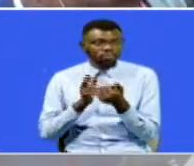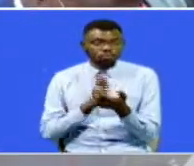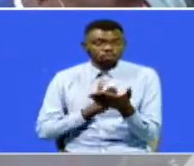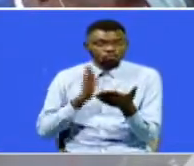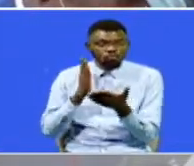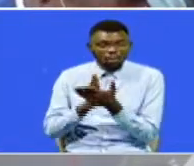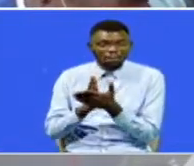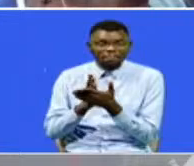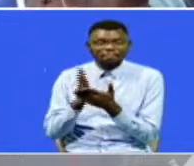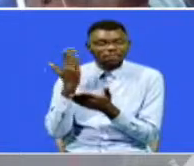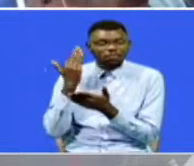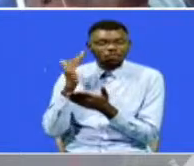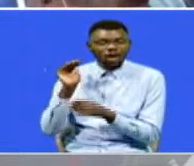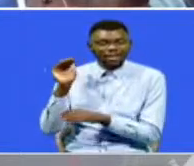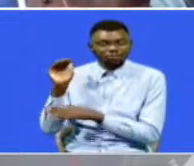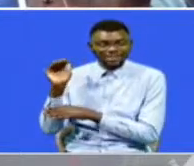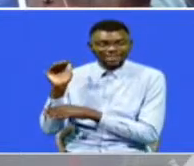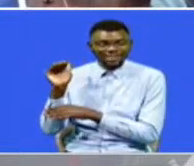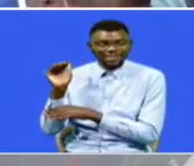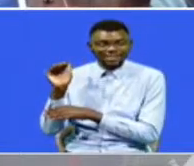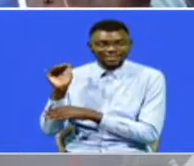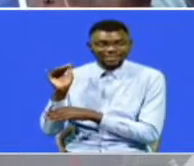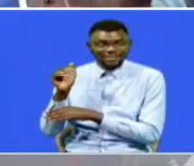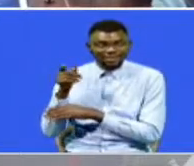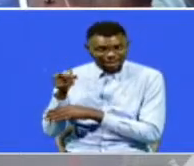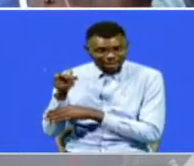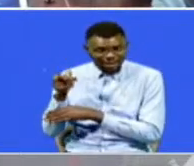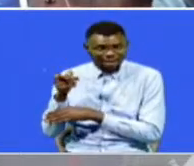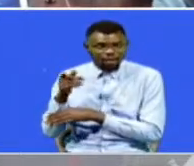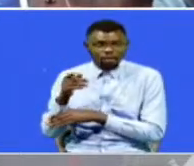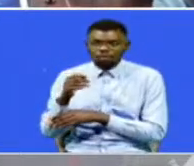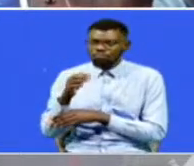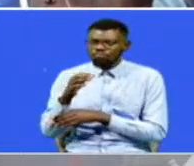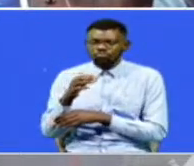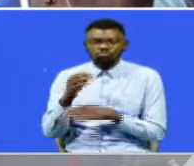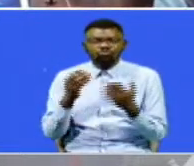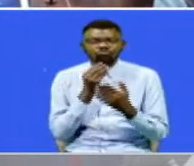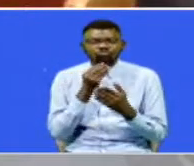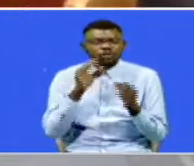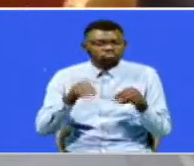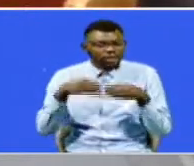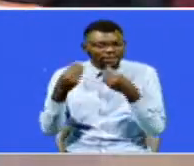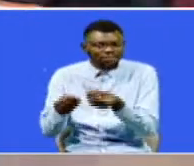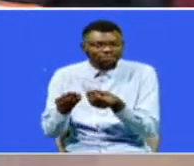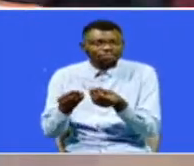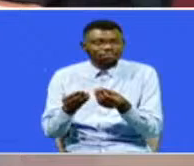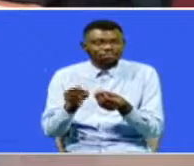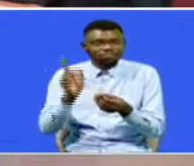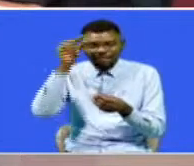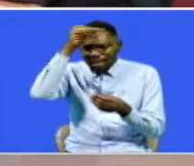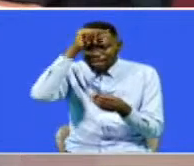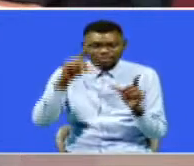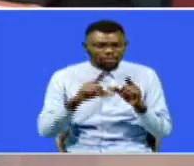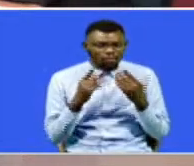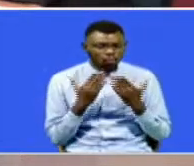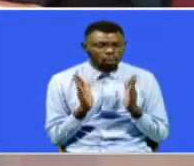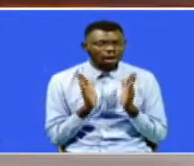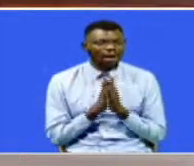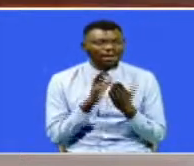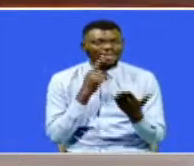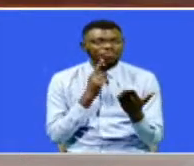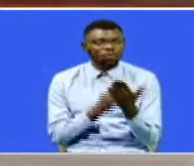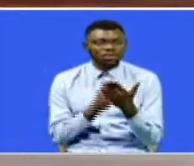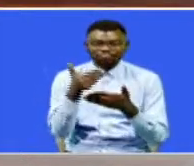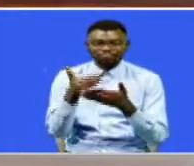rejoinder, the fourth respondent presented both his degree certificate and transcripts. These documents, if